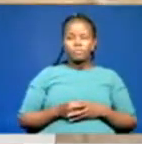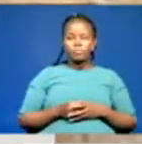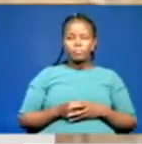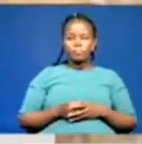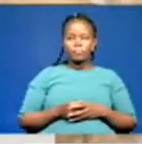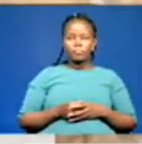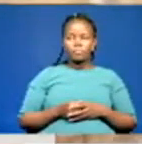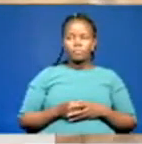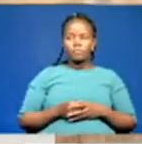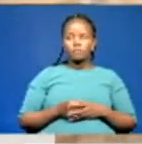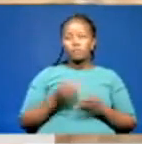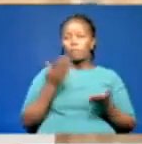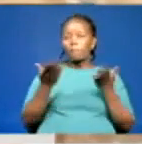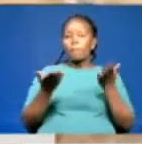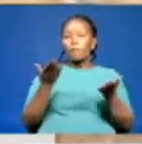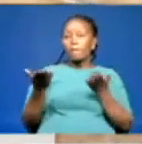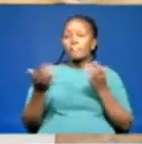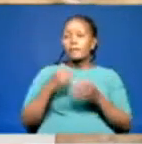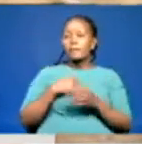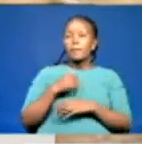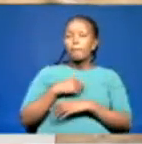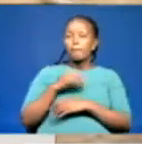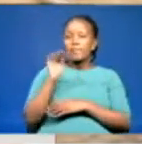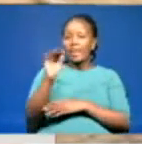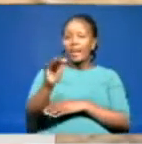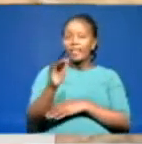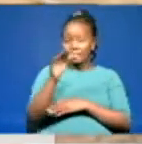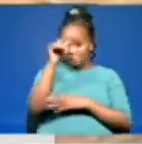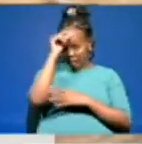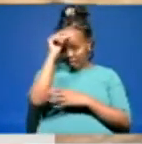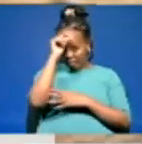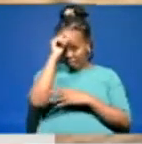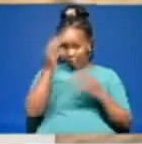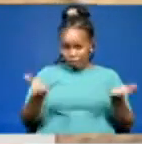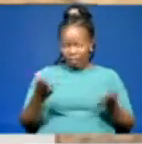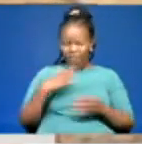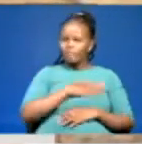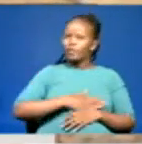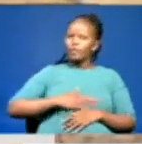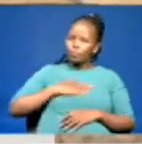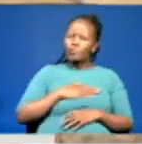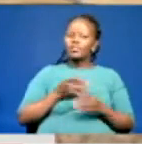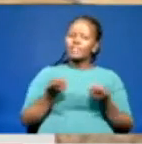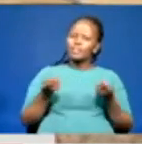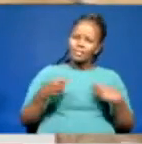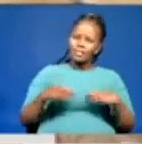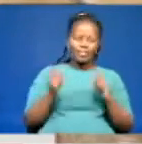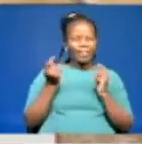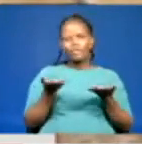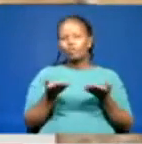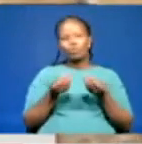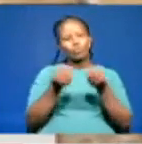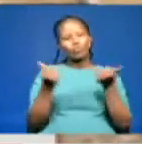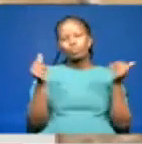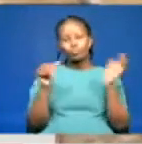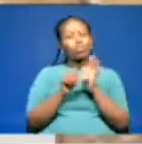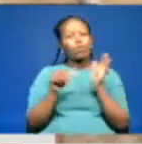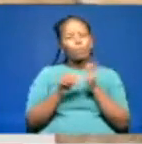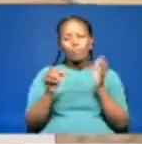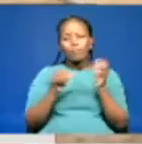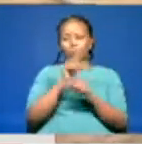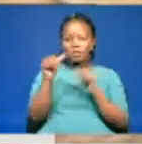So maybe what I asked our good government is, can you try to check on the matters of this escalation